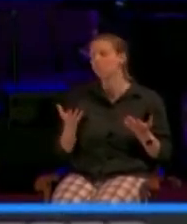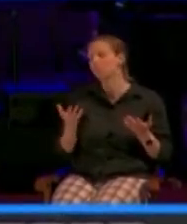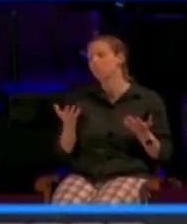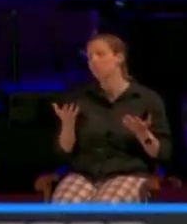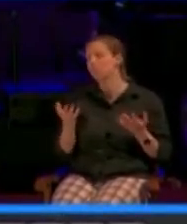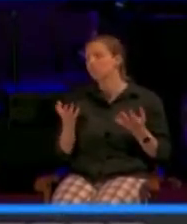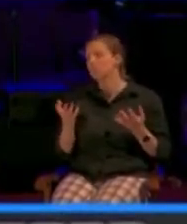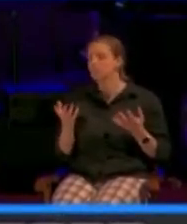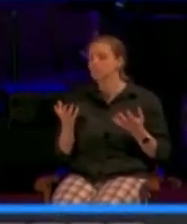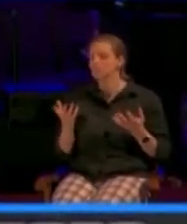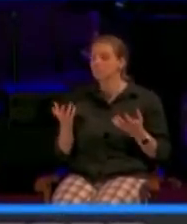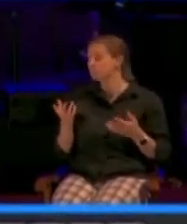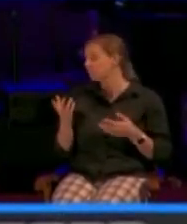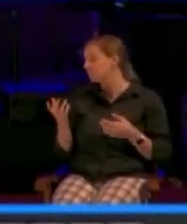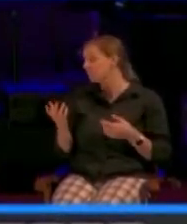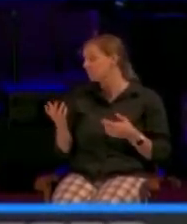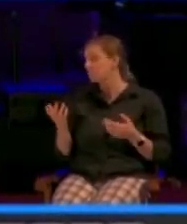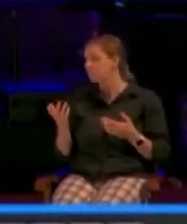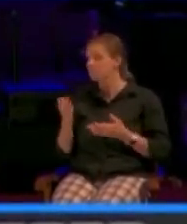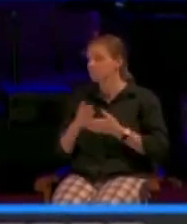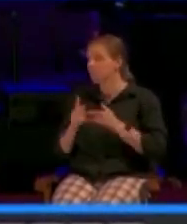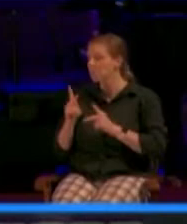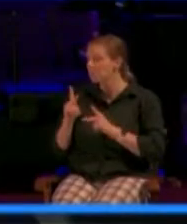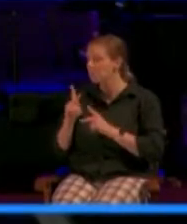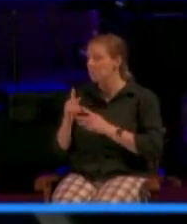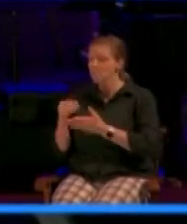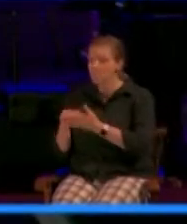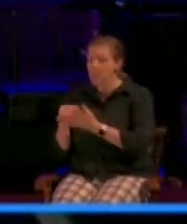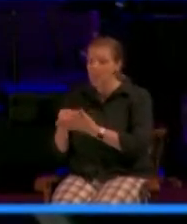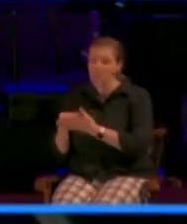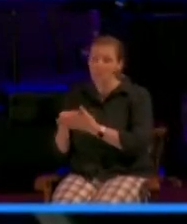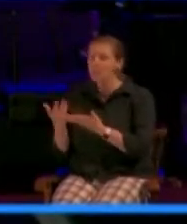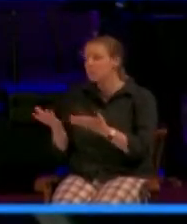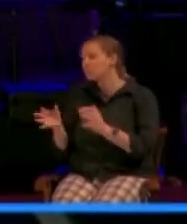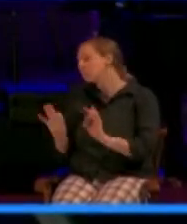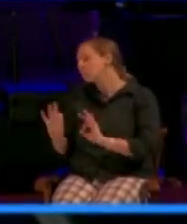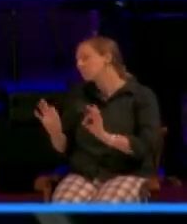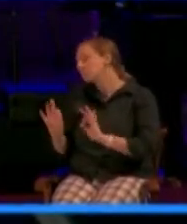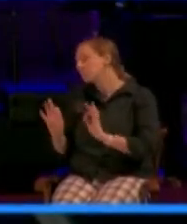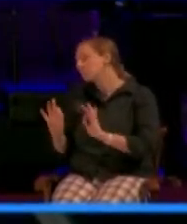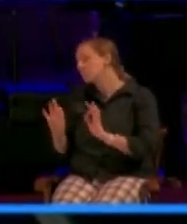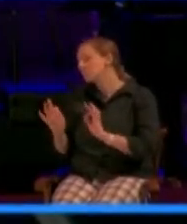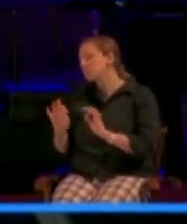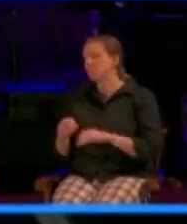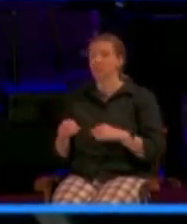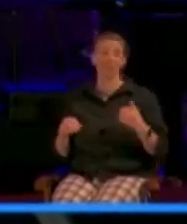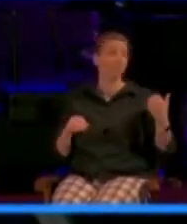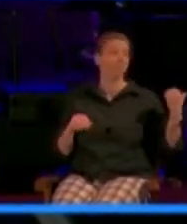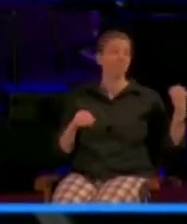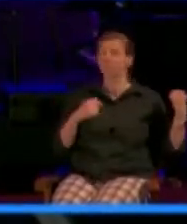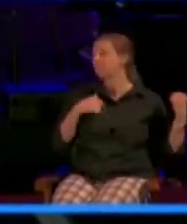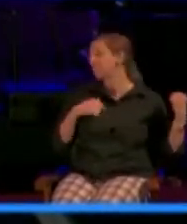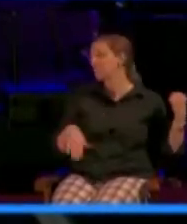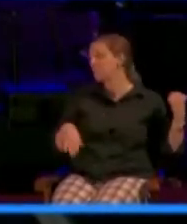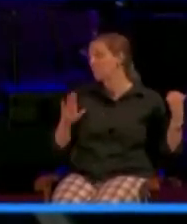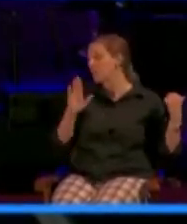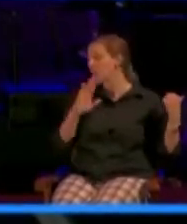about money. The reason is because I didn't grow up with money. My dad's first sergeant in the Army. We never had money. I never aspired to have